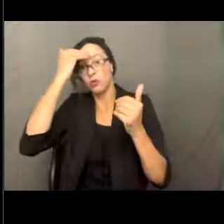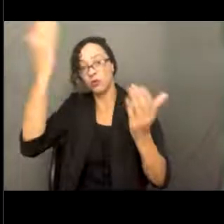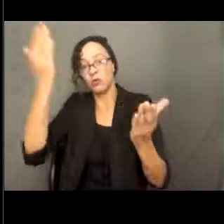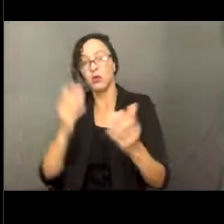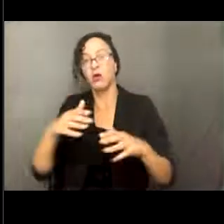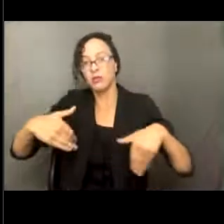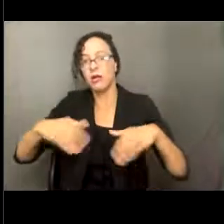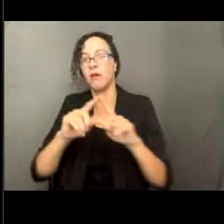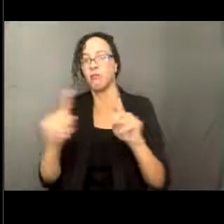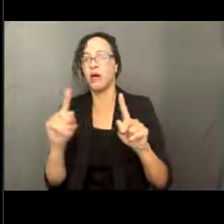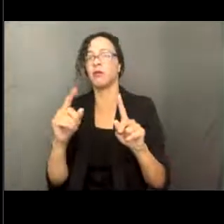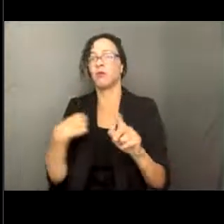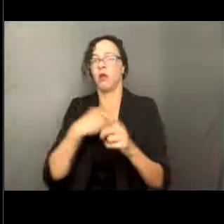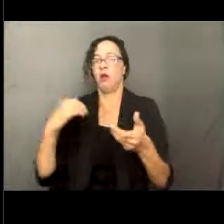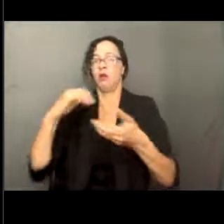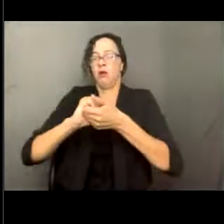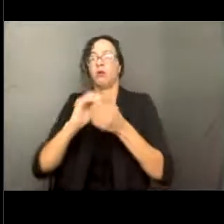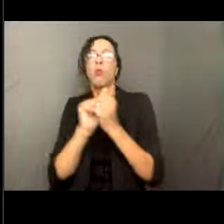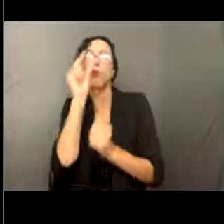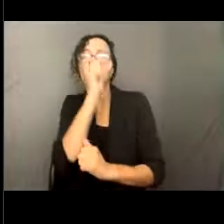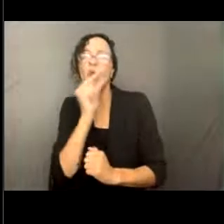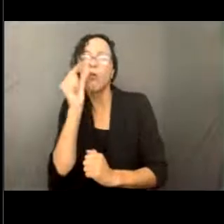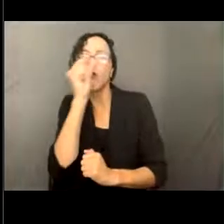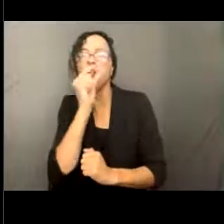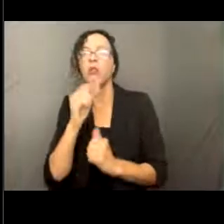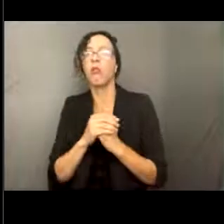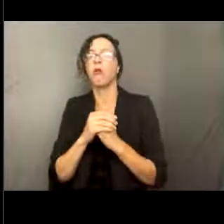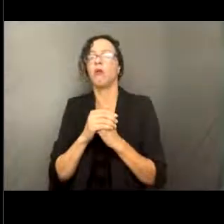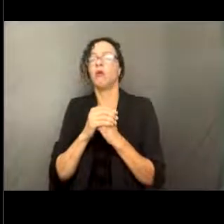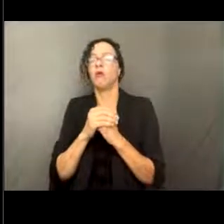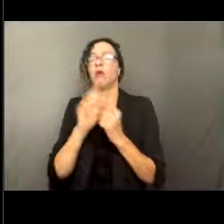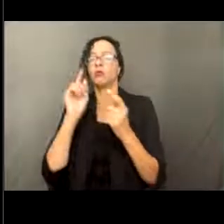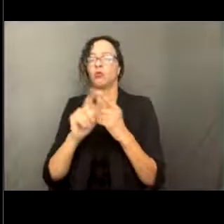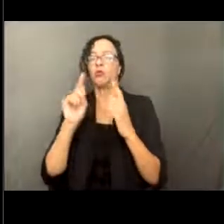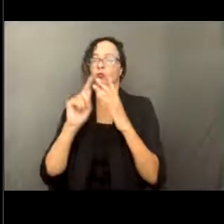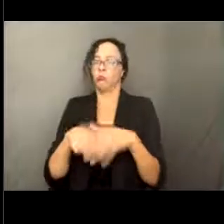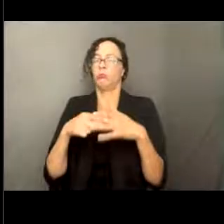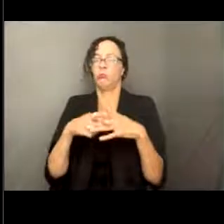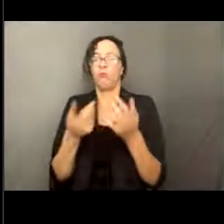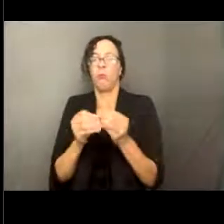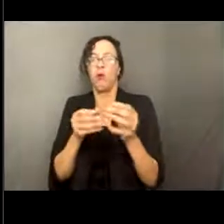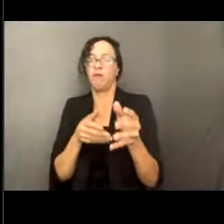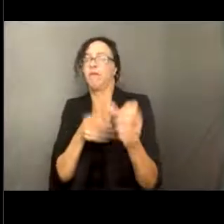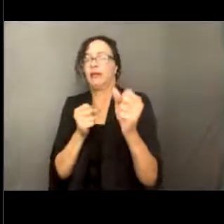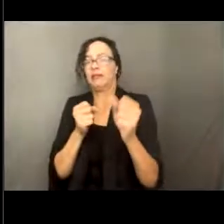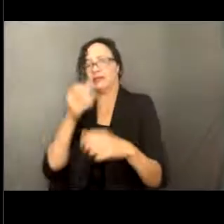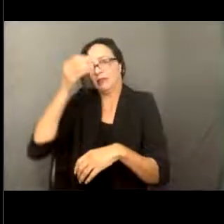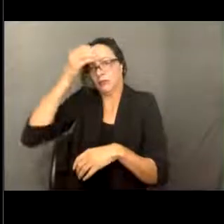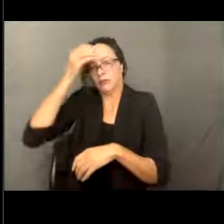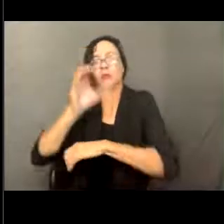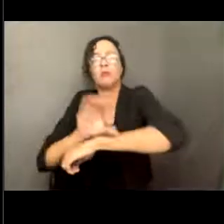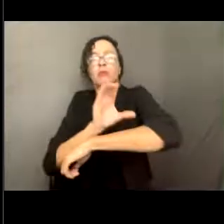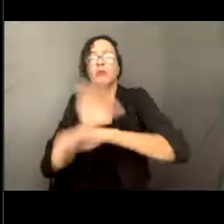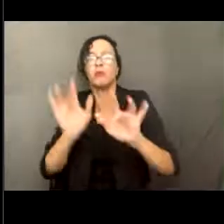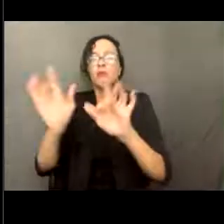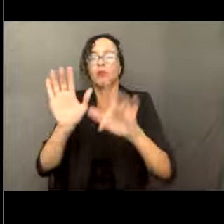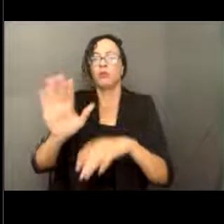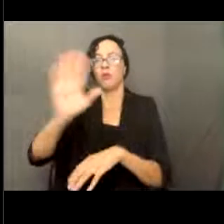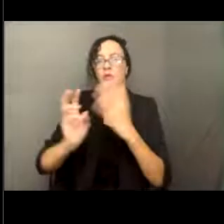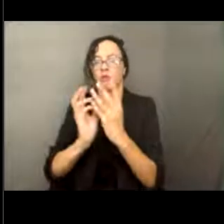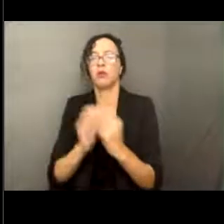County. This will usher in a new era of ultra-fast computing for the world. We're also home to the Vandenberg